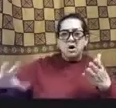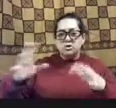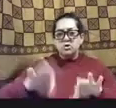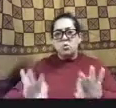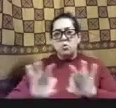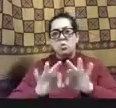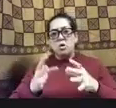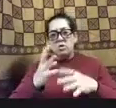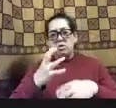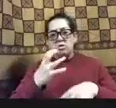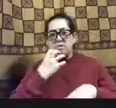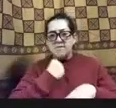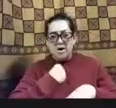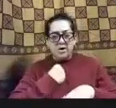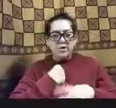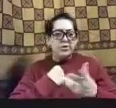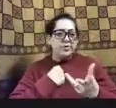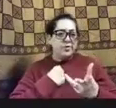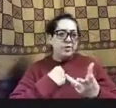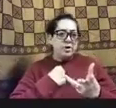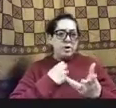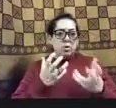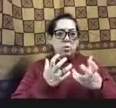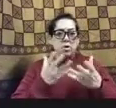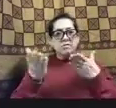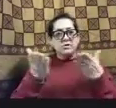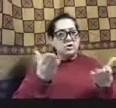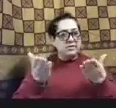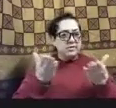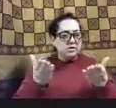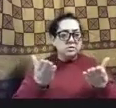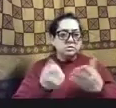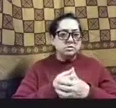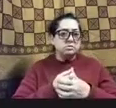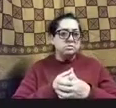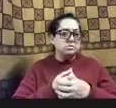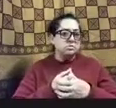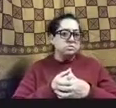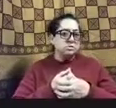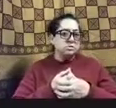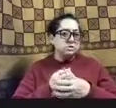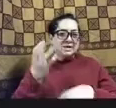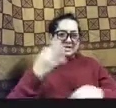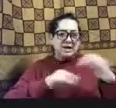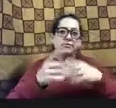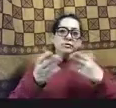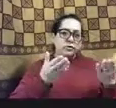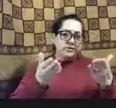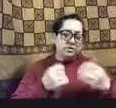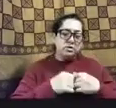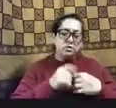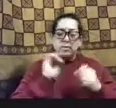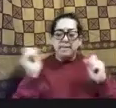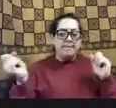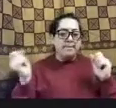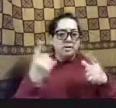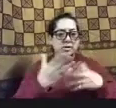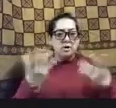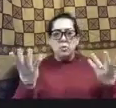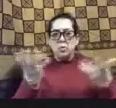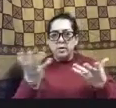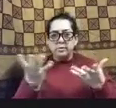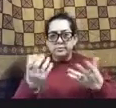value, as opposed to one of service. And the really amazing thing is